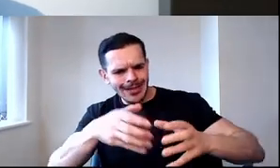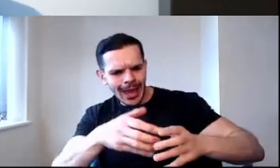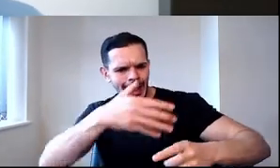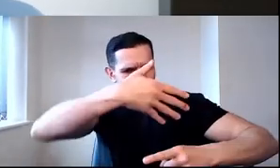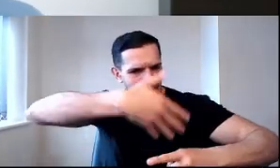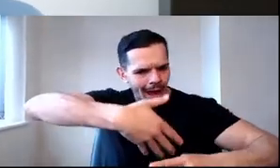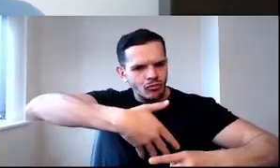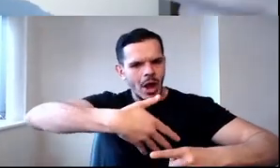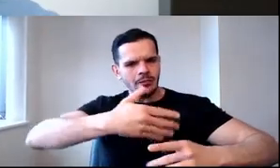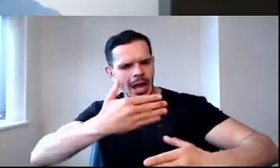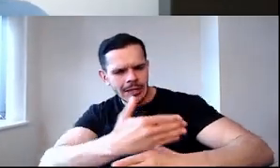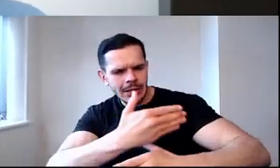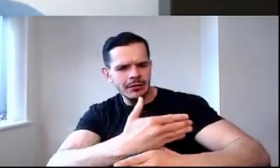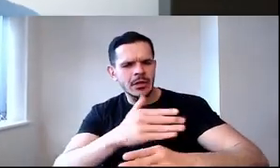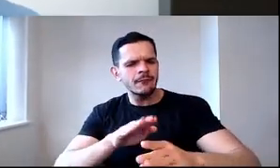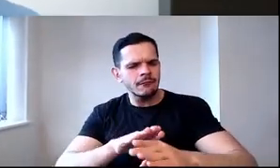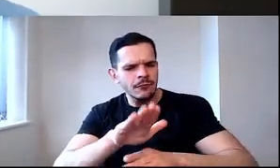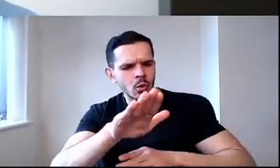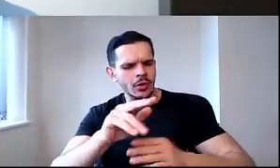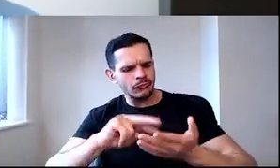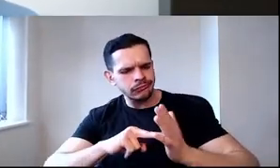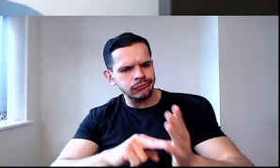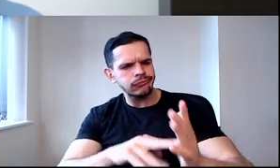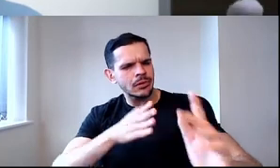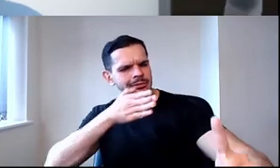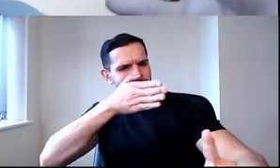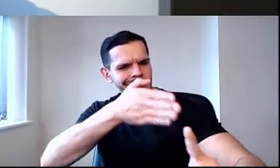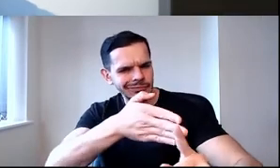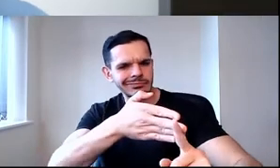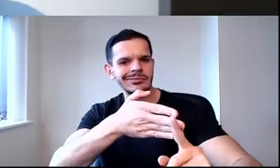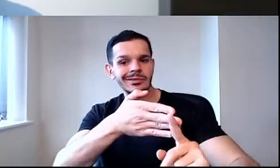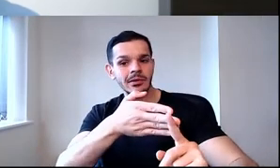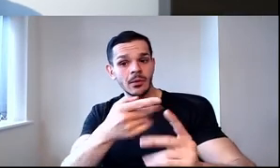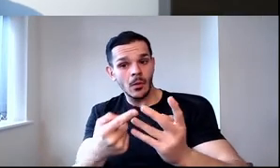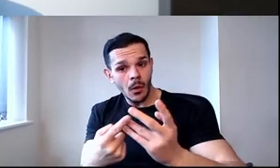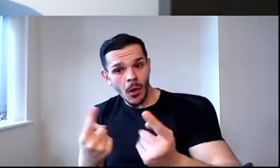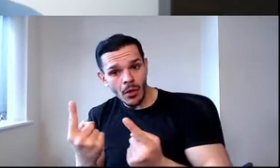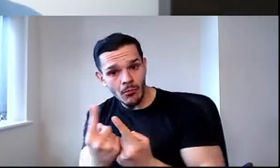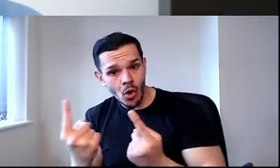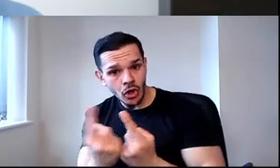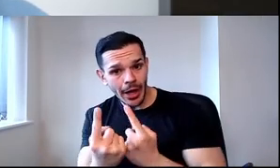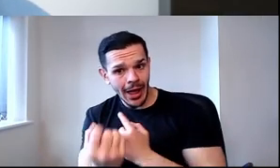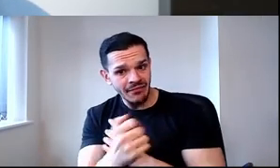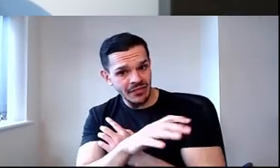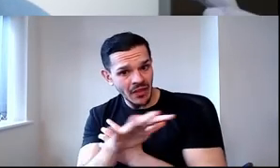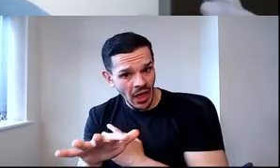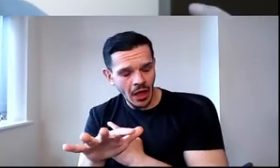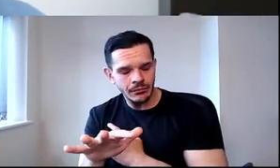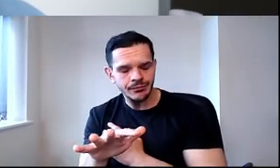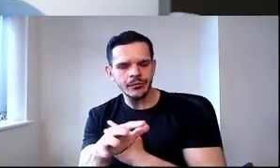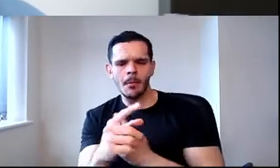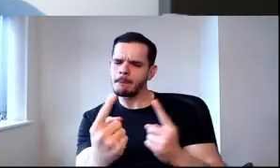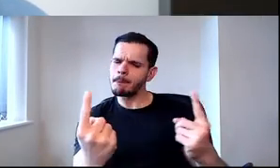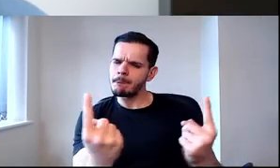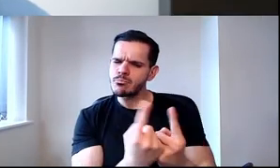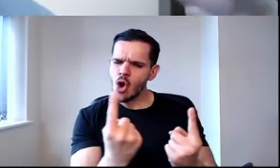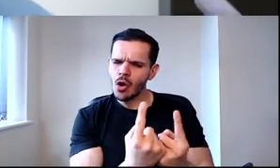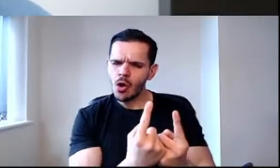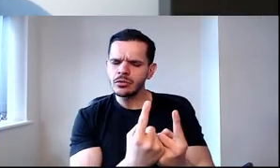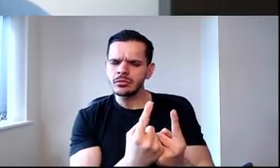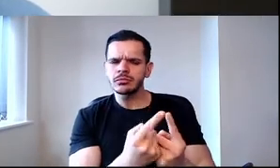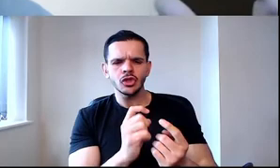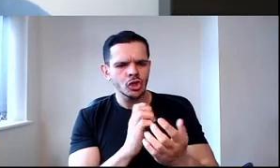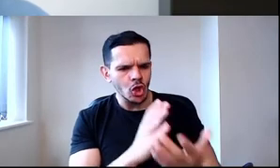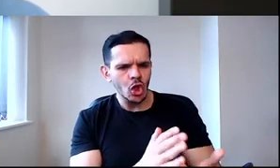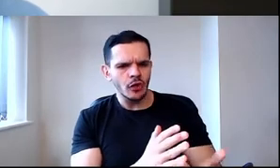and what their actual intention is, and what's do they have other products. The products themselves, the services